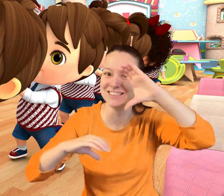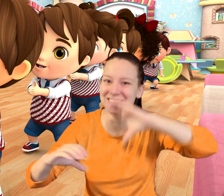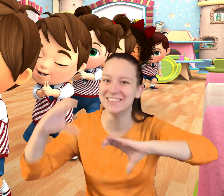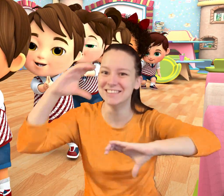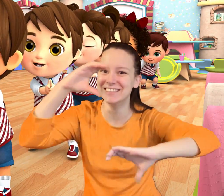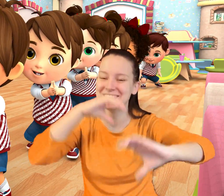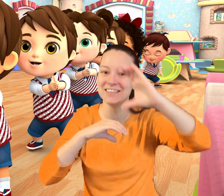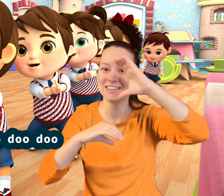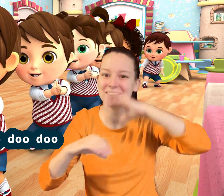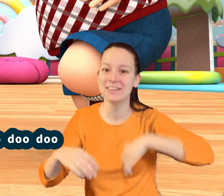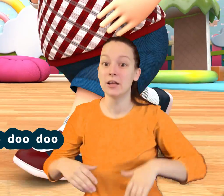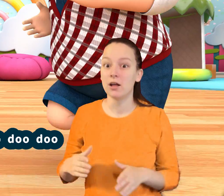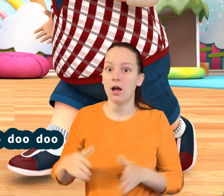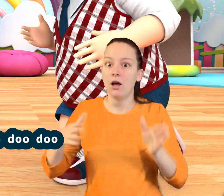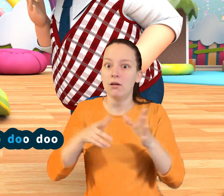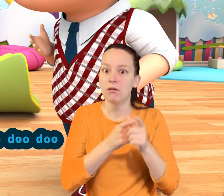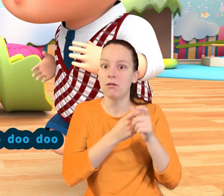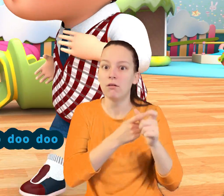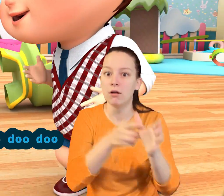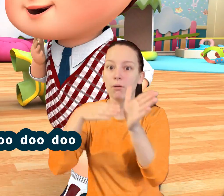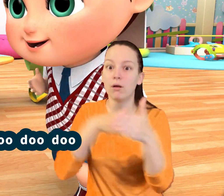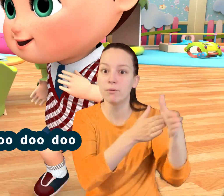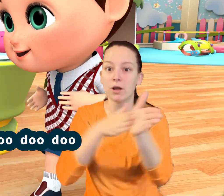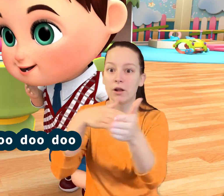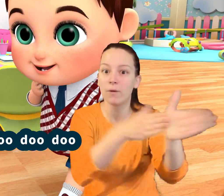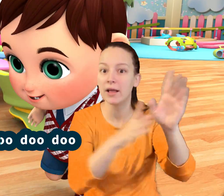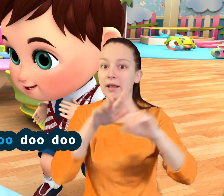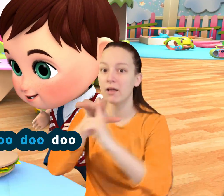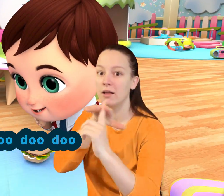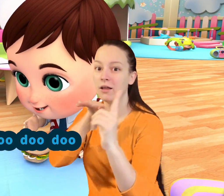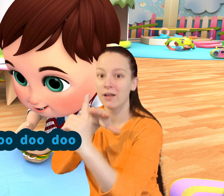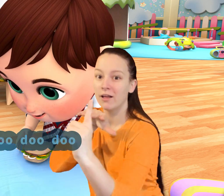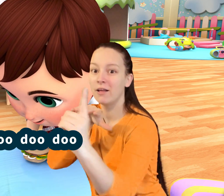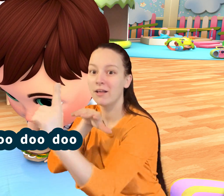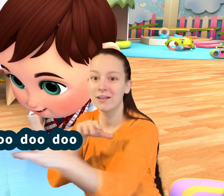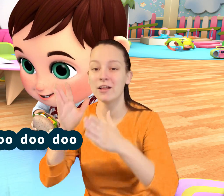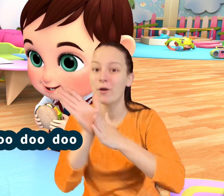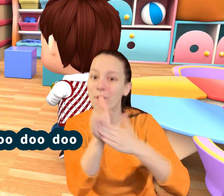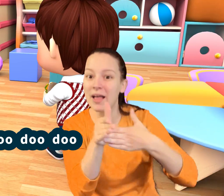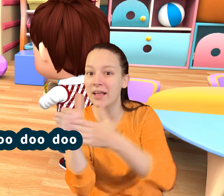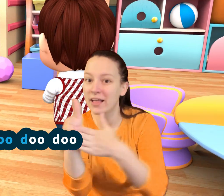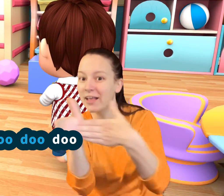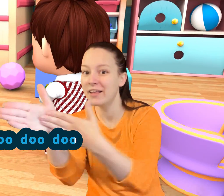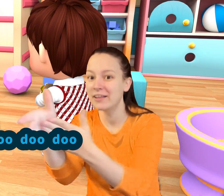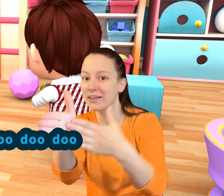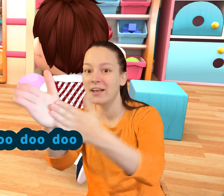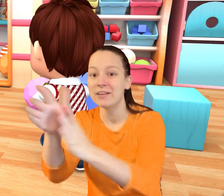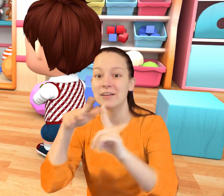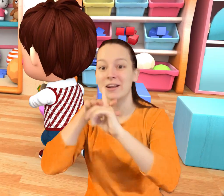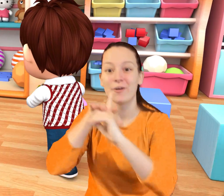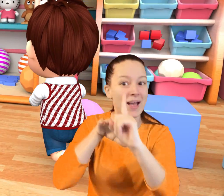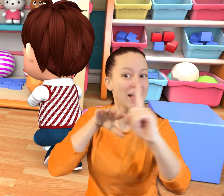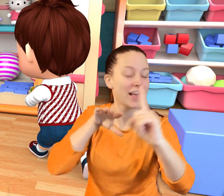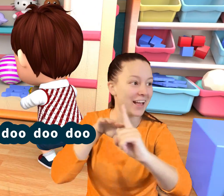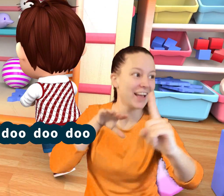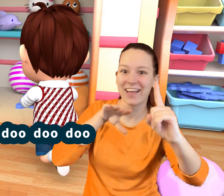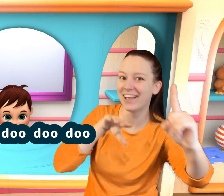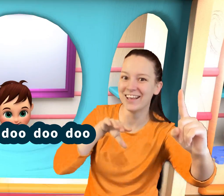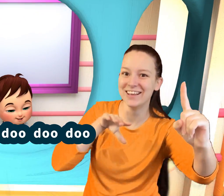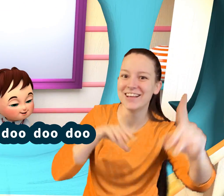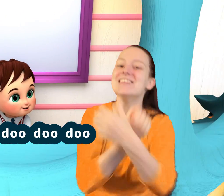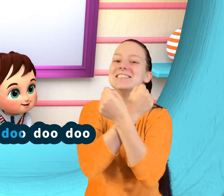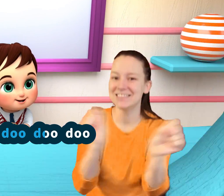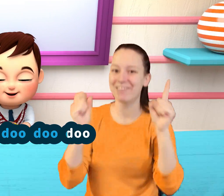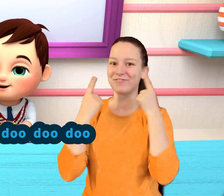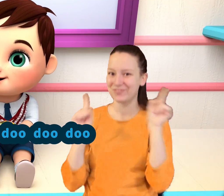Go Hunt run away run away run away do run away